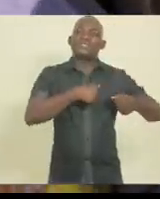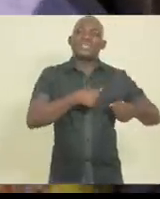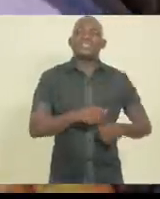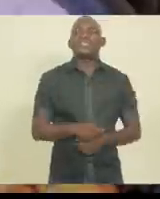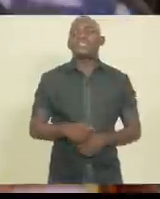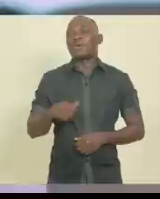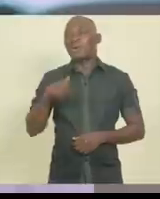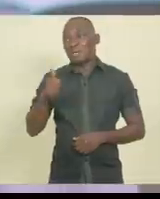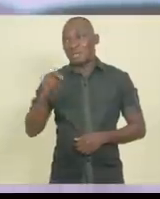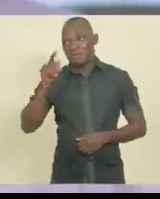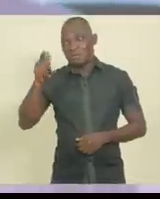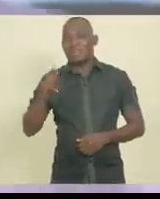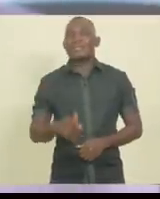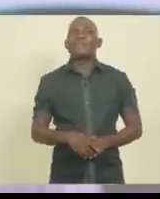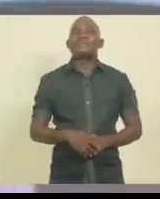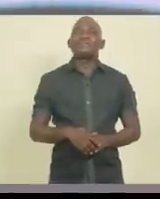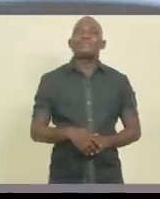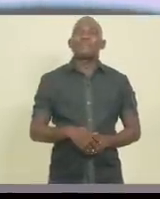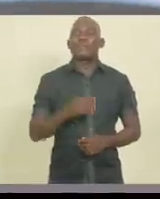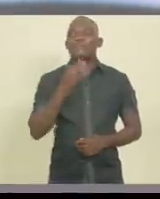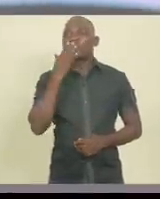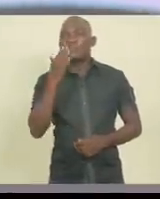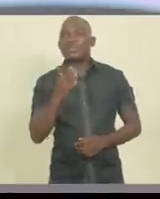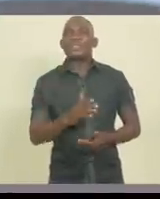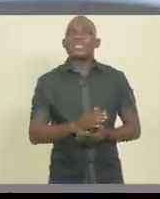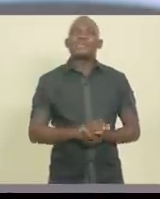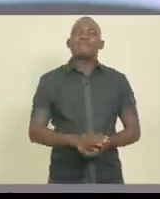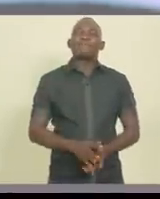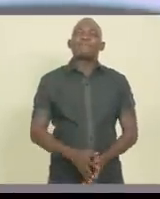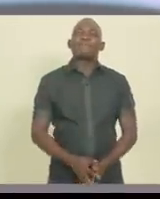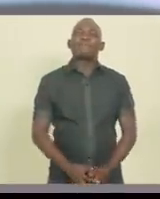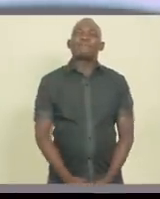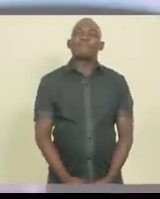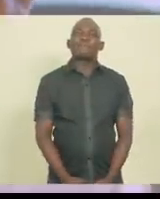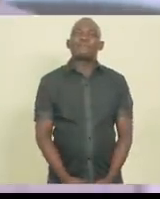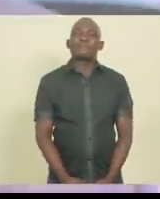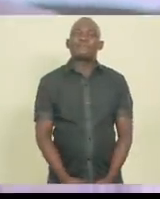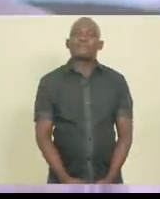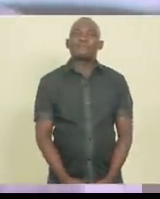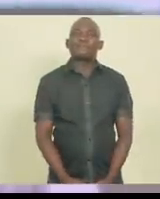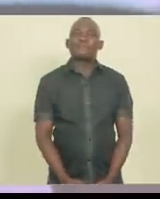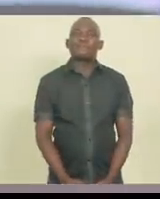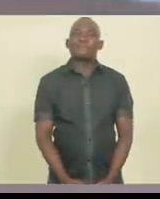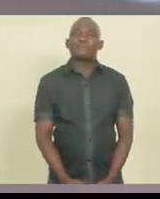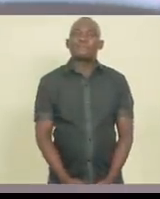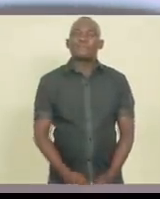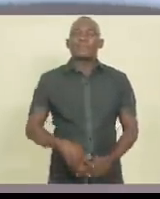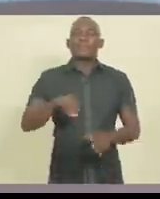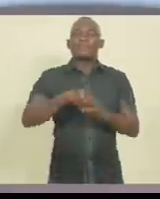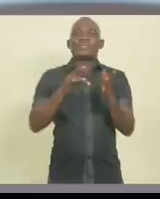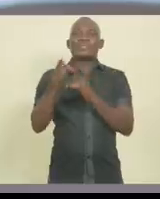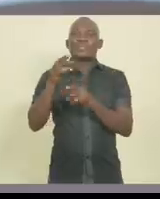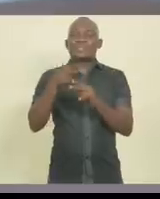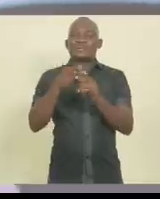In Jesus' name we have prayed. Amen. Now listen, I am not one of